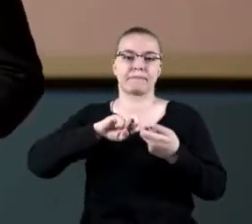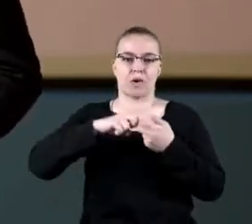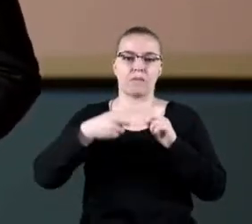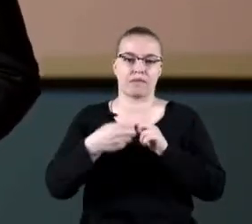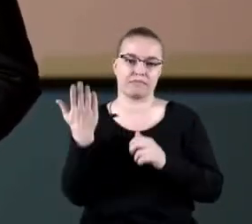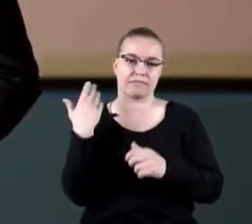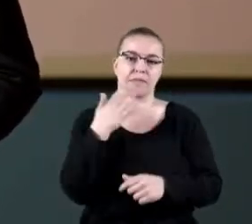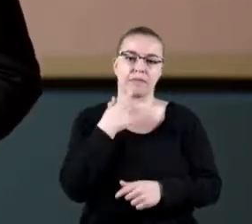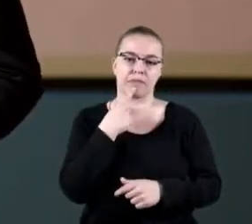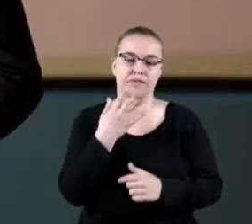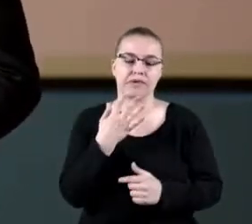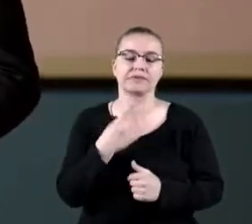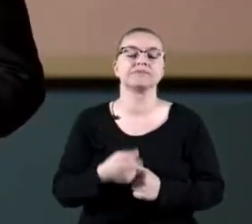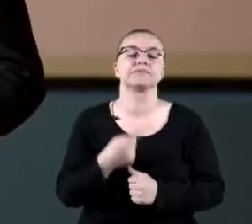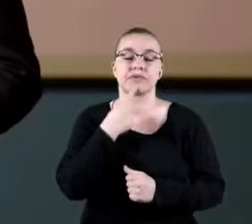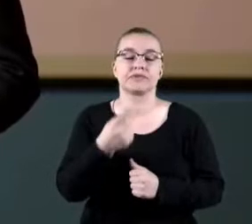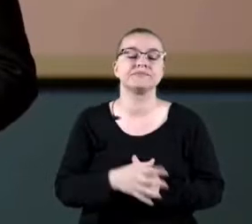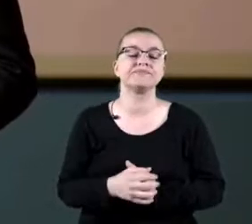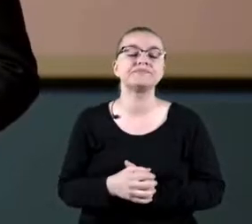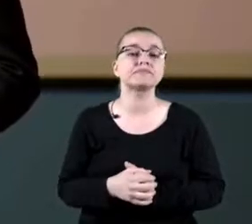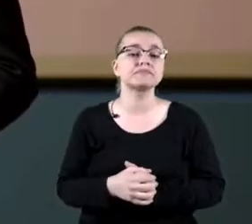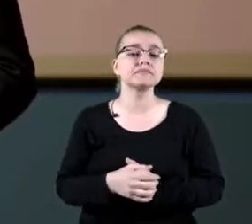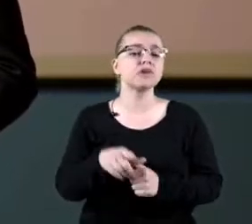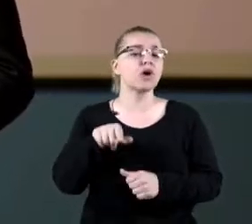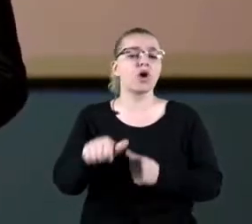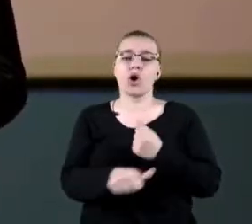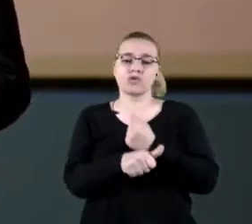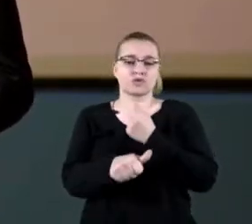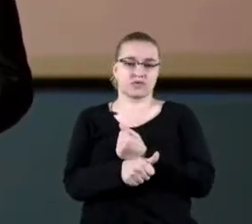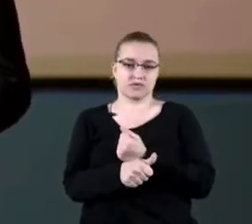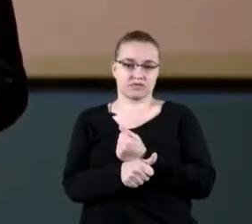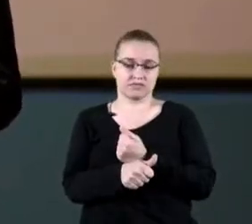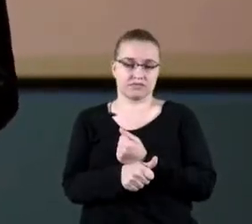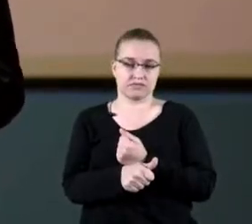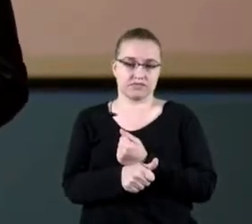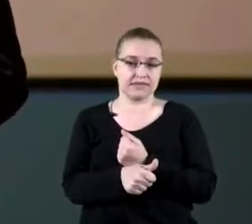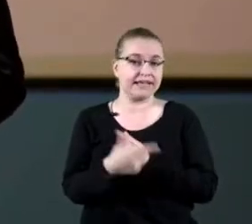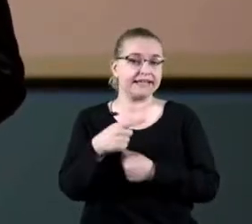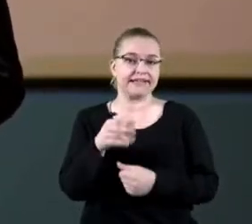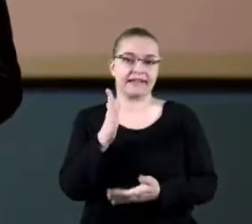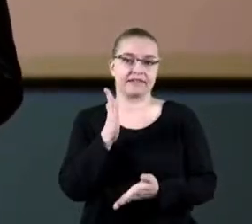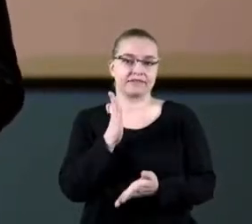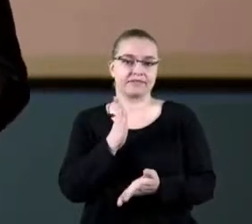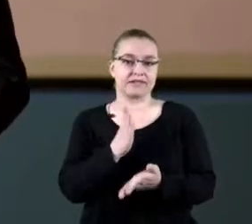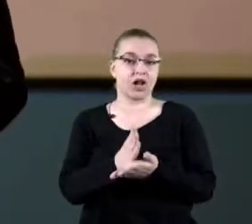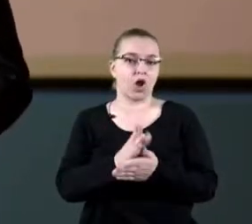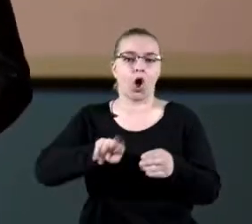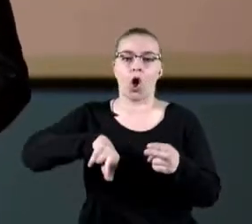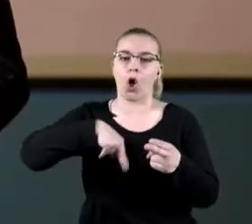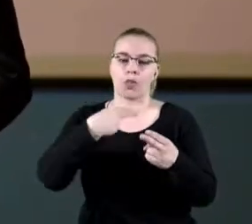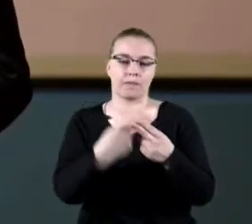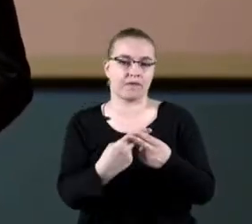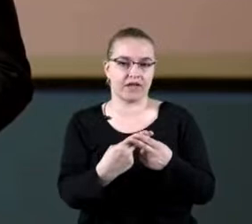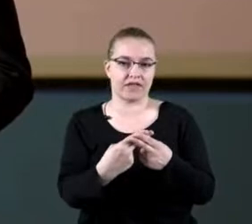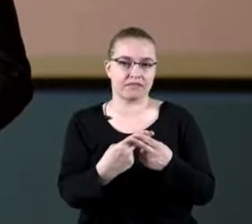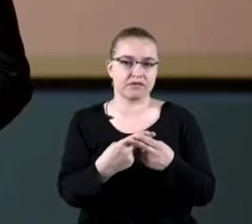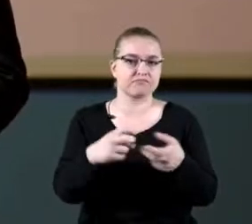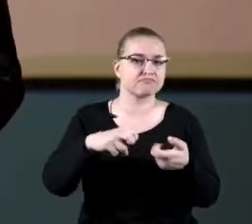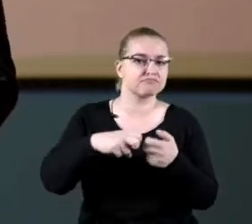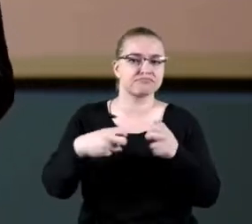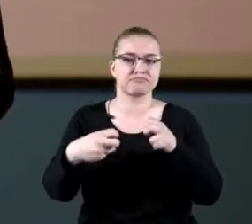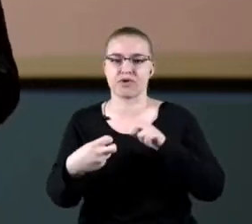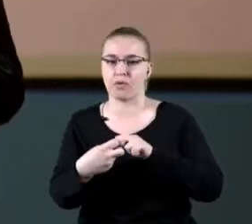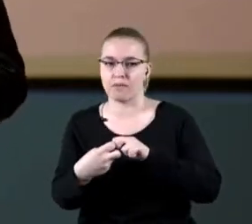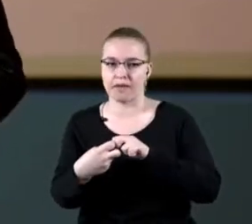the 1970s. It's never been more adequate than today. And resilience means that we don't just anticipate